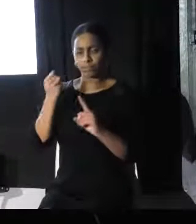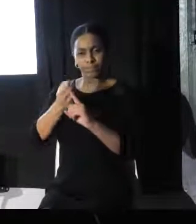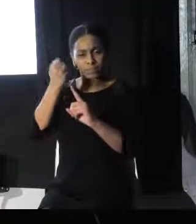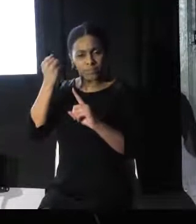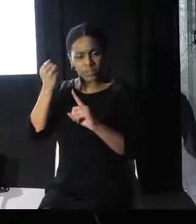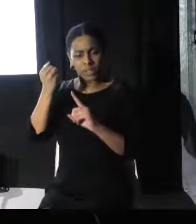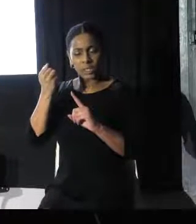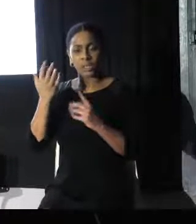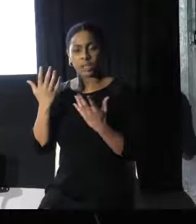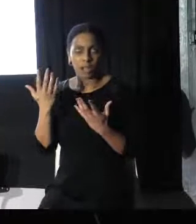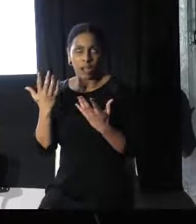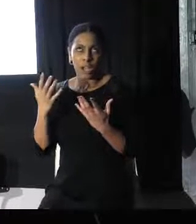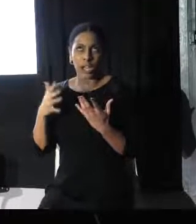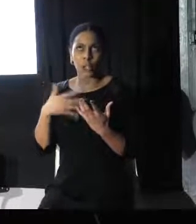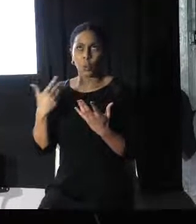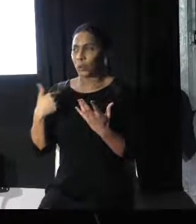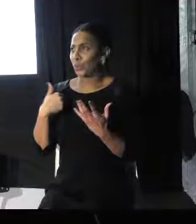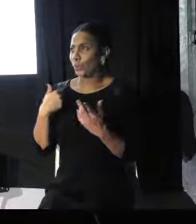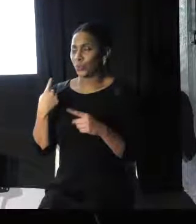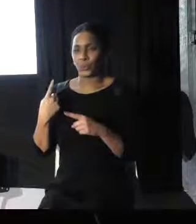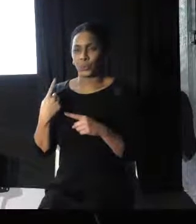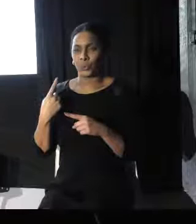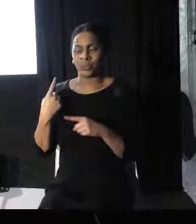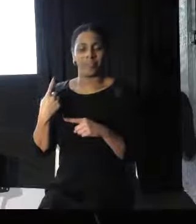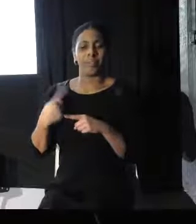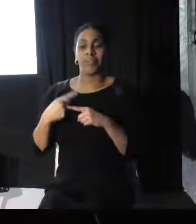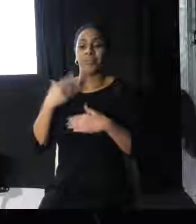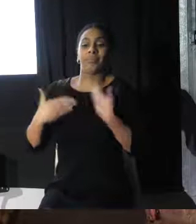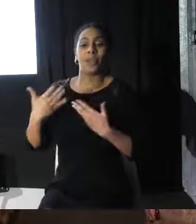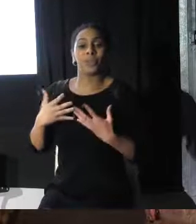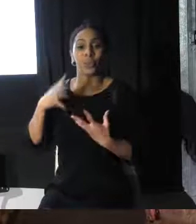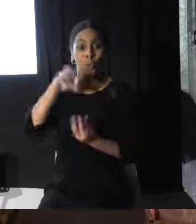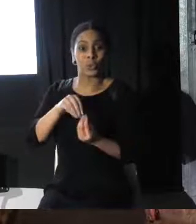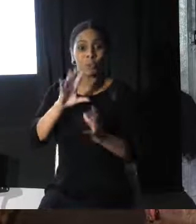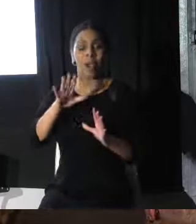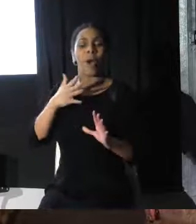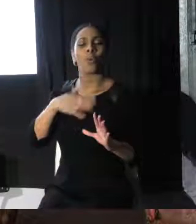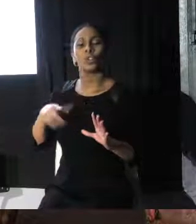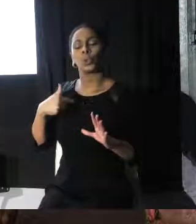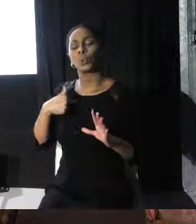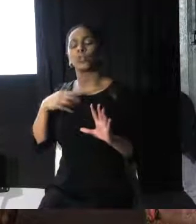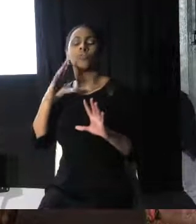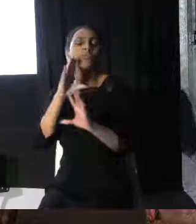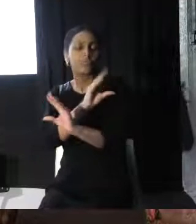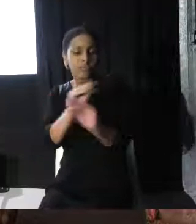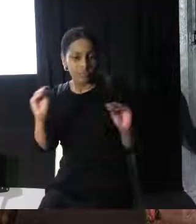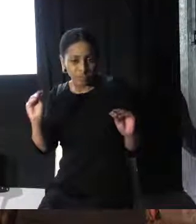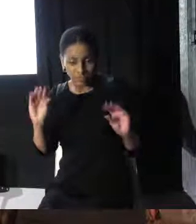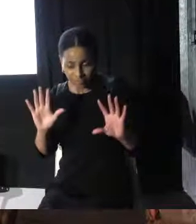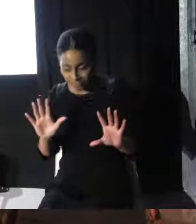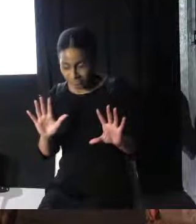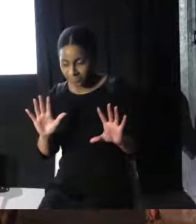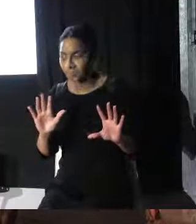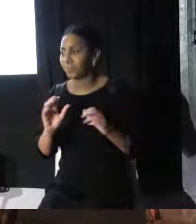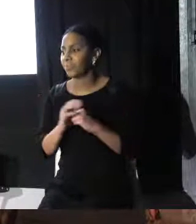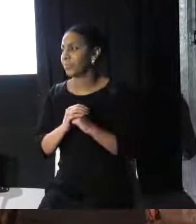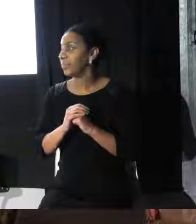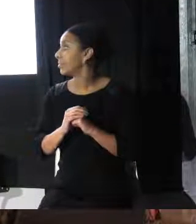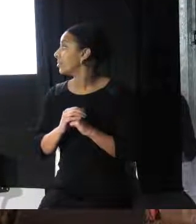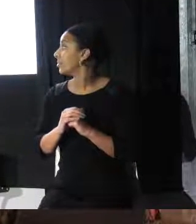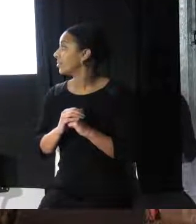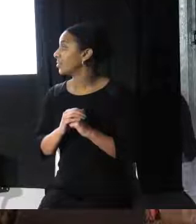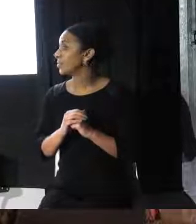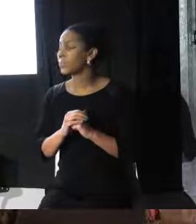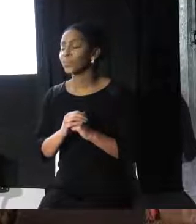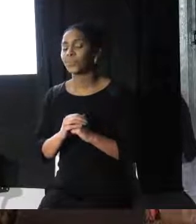I mean, without sort of rushing to a conclusion, let me just sort of let me put my cards on the table at this point.